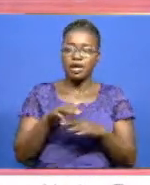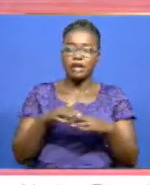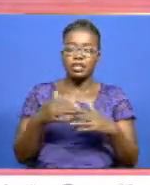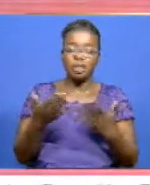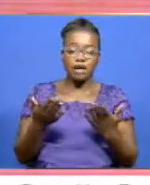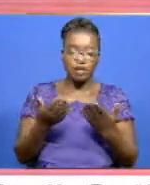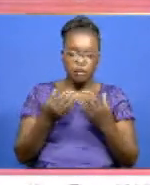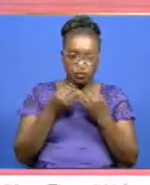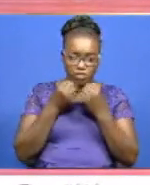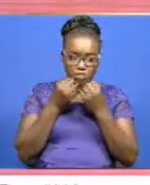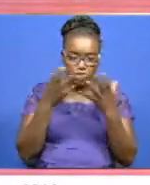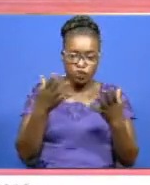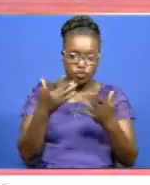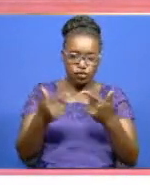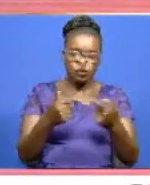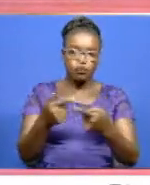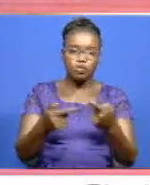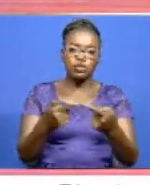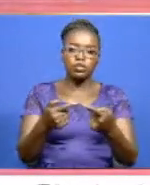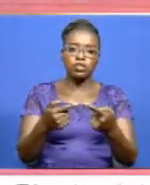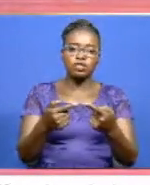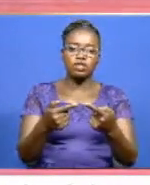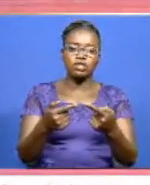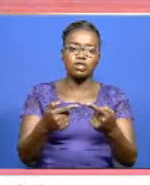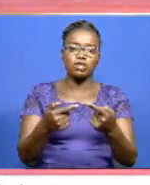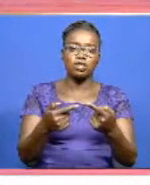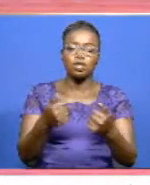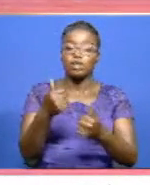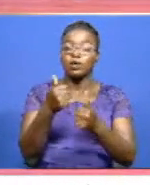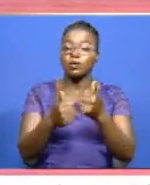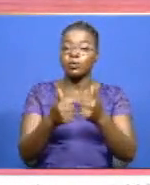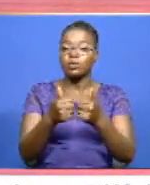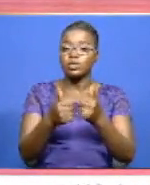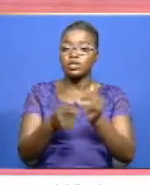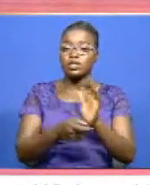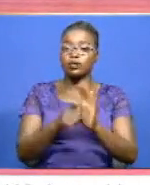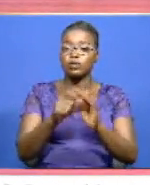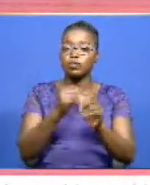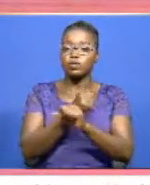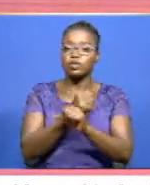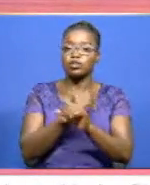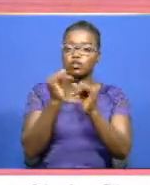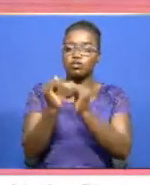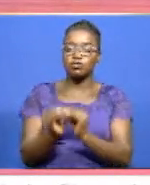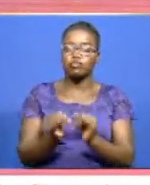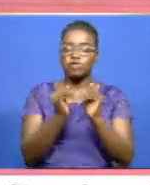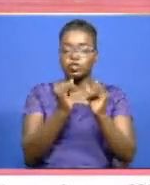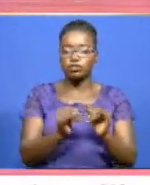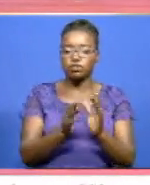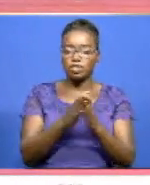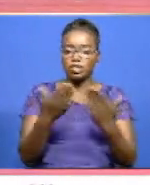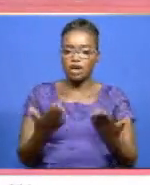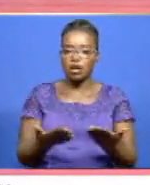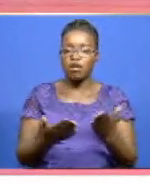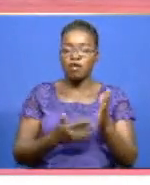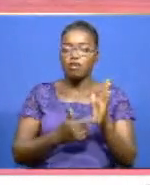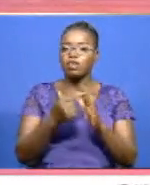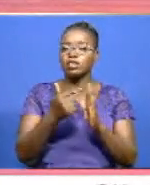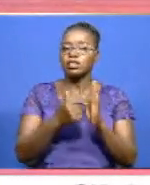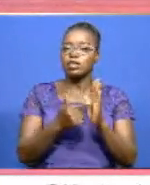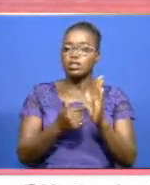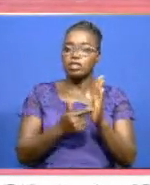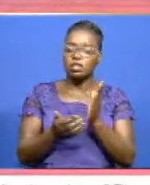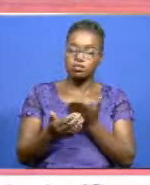is processed, which calls for protection of the individual and how their data is